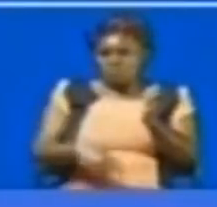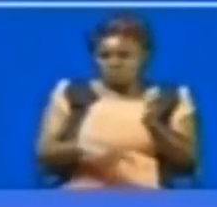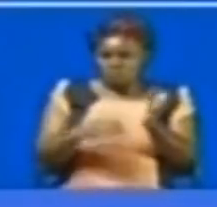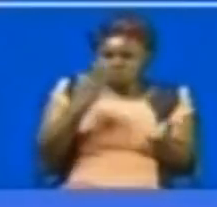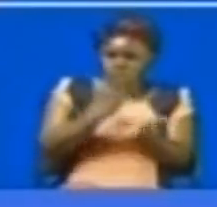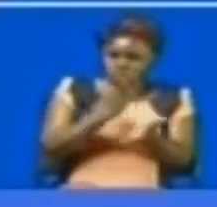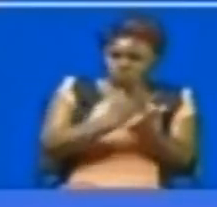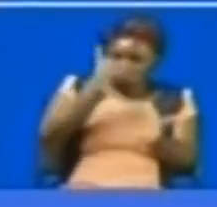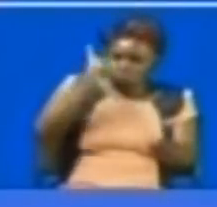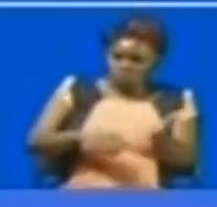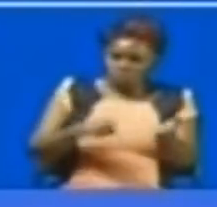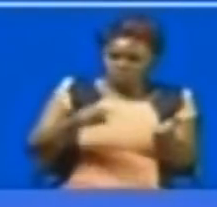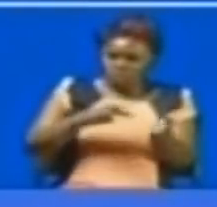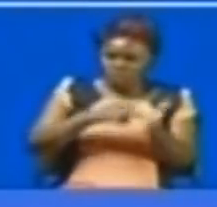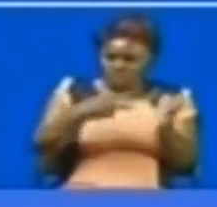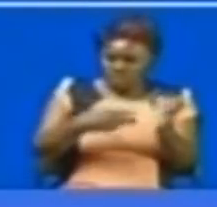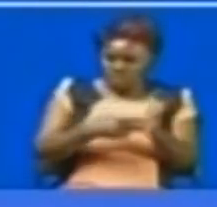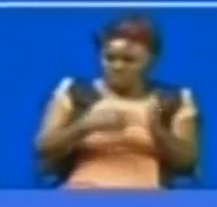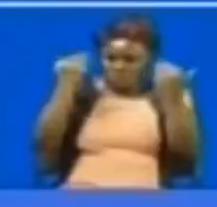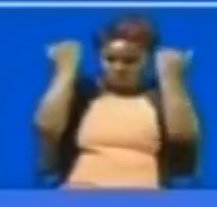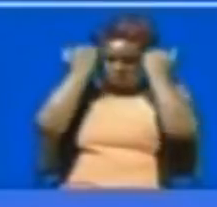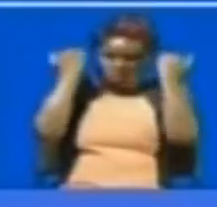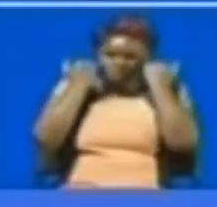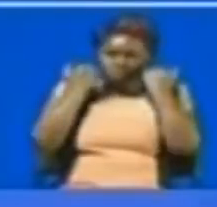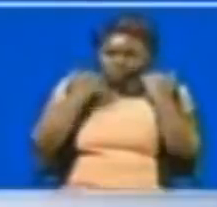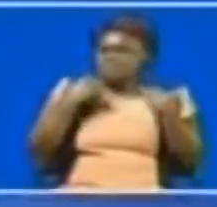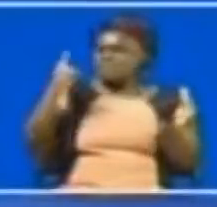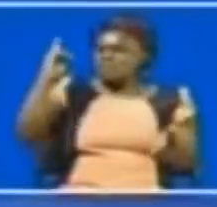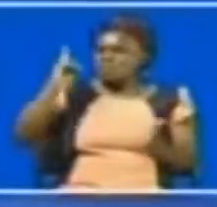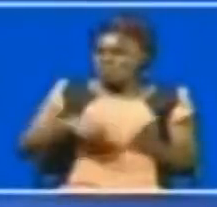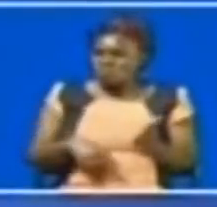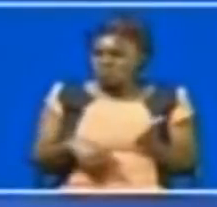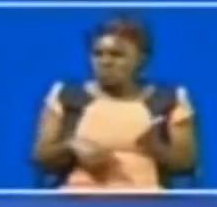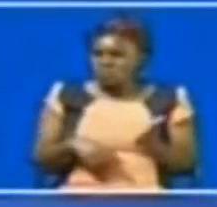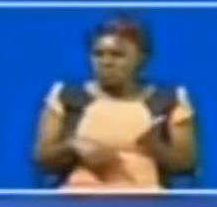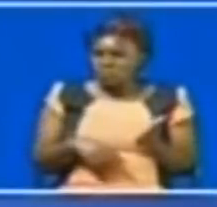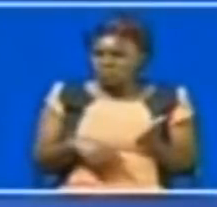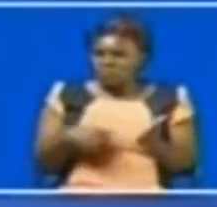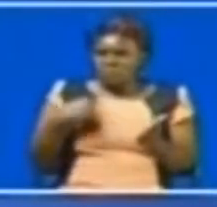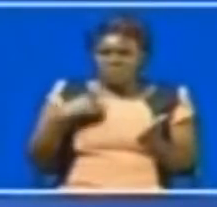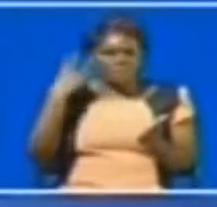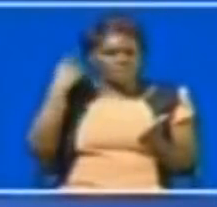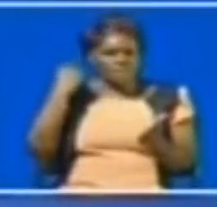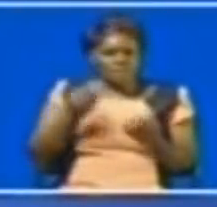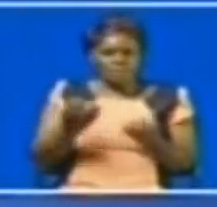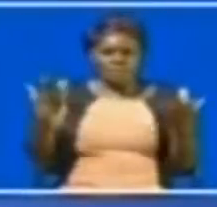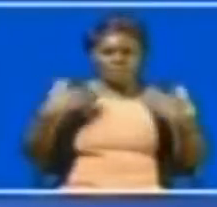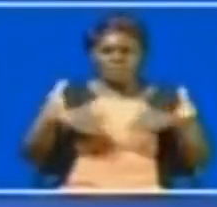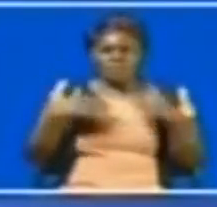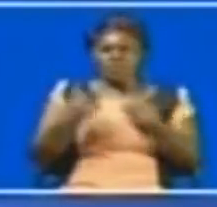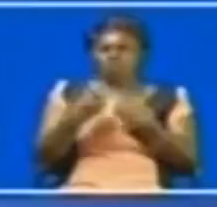was actually, what is it that the court was talking about? I've had many people talk